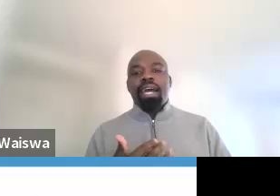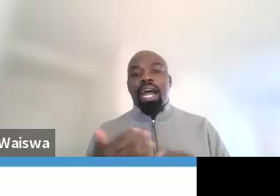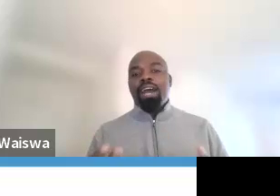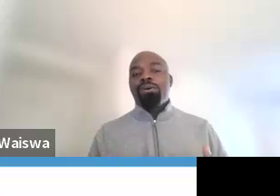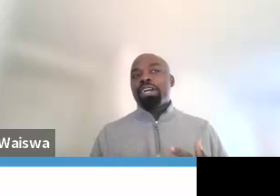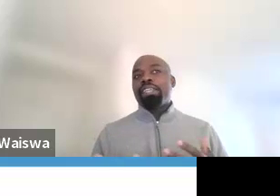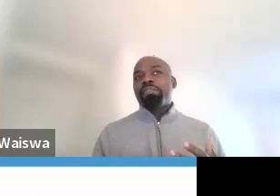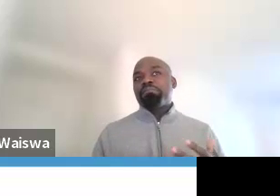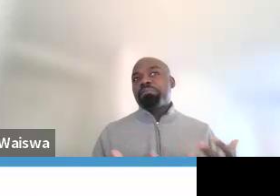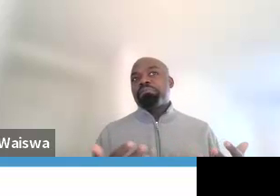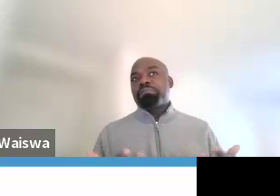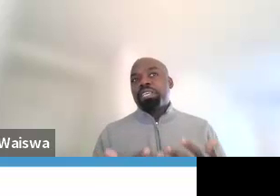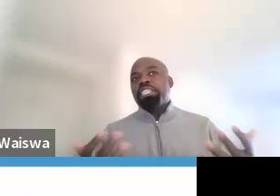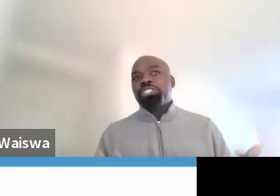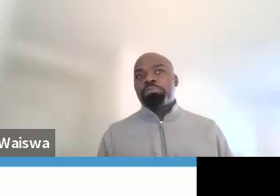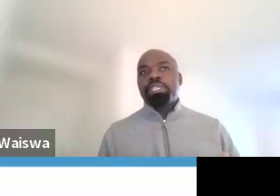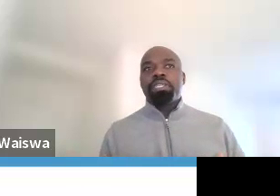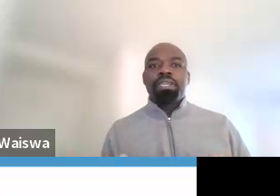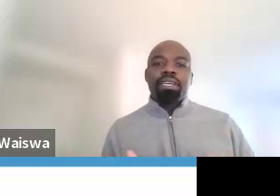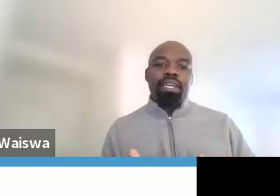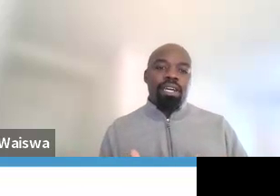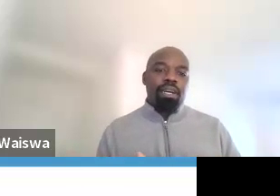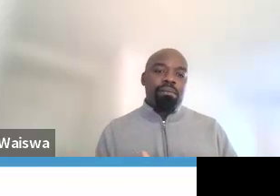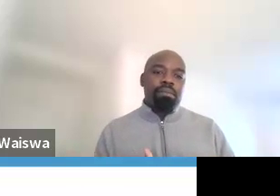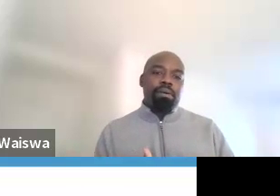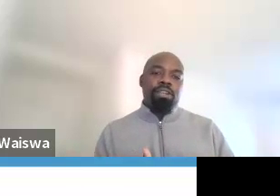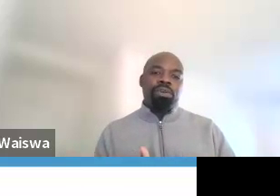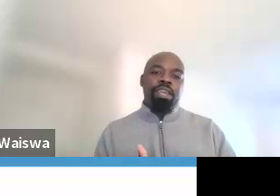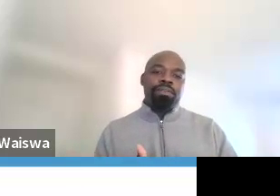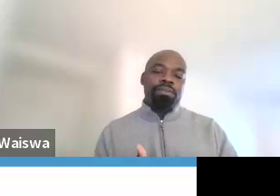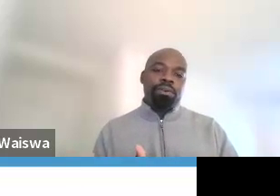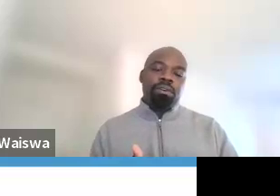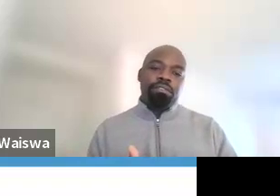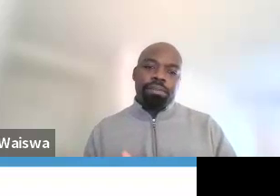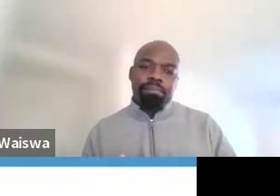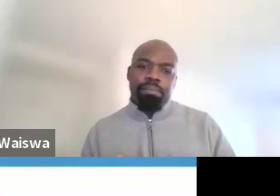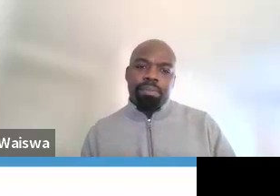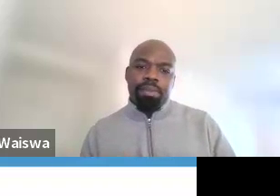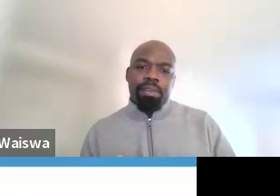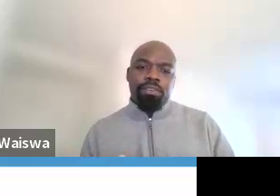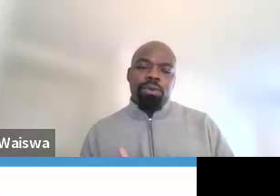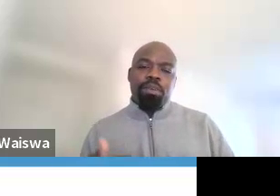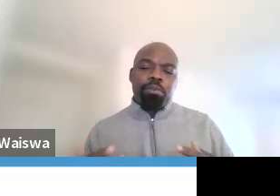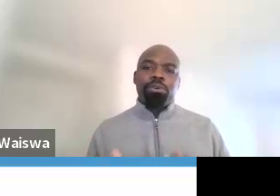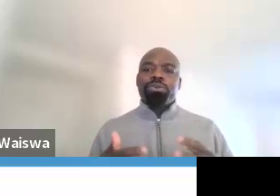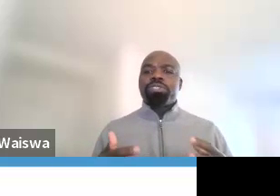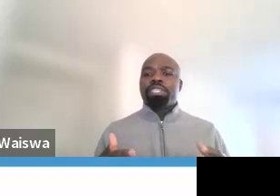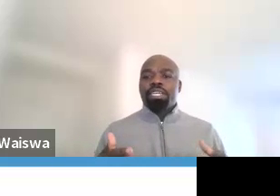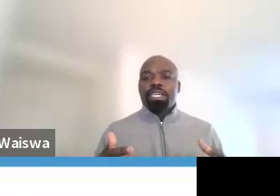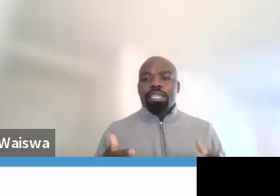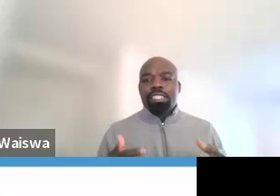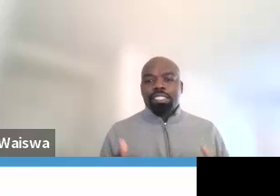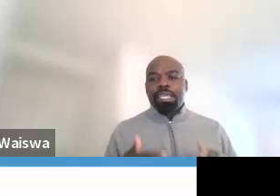and how can the issue be addressed or solved. So you want to